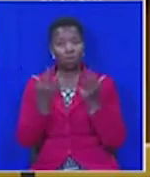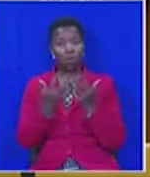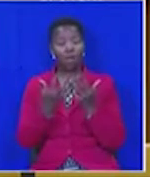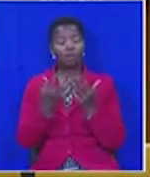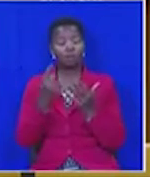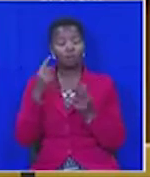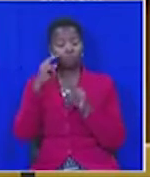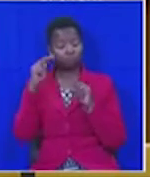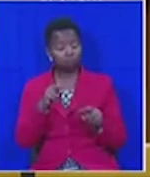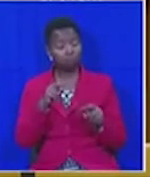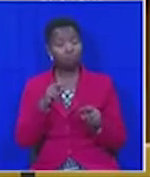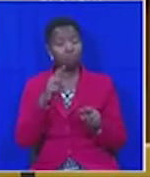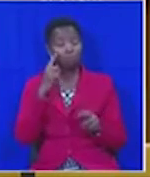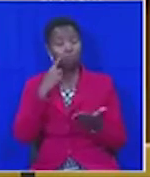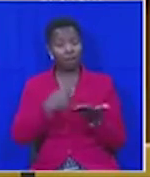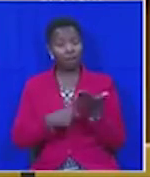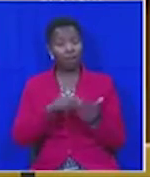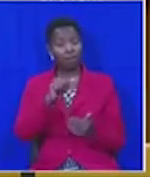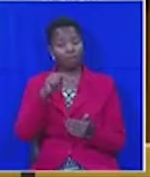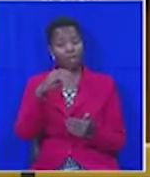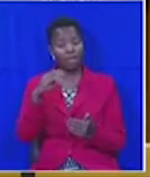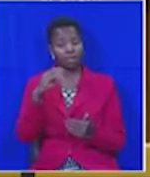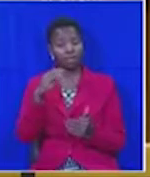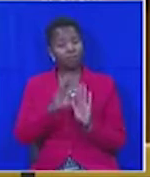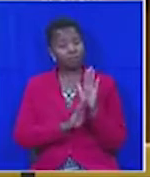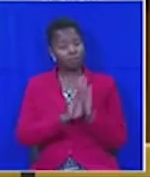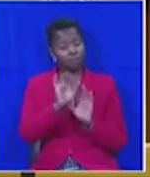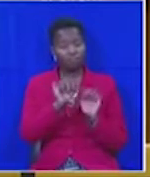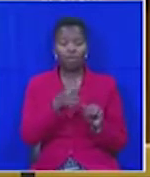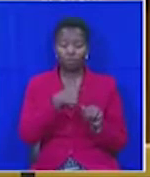country and we are pushing forward.